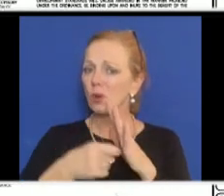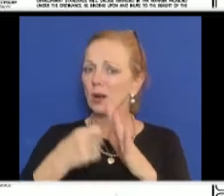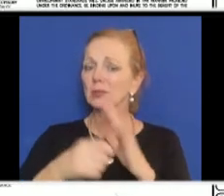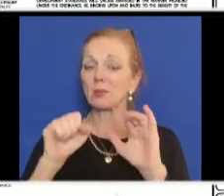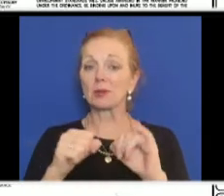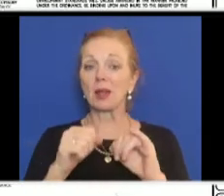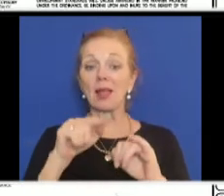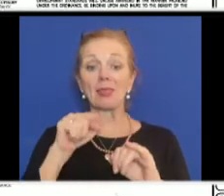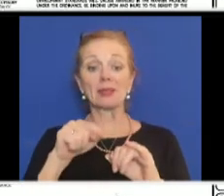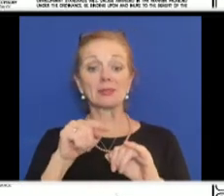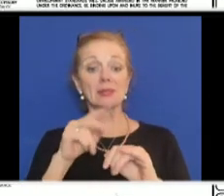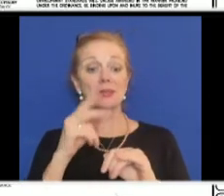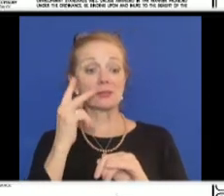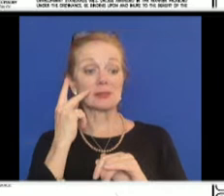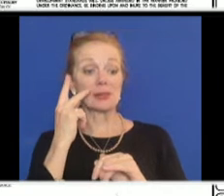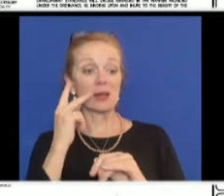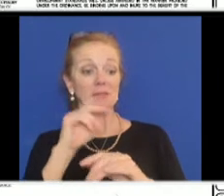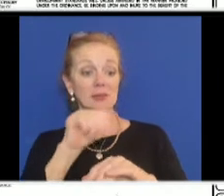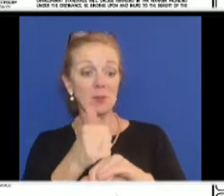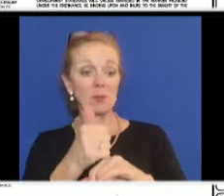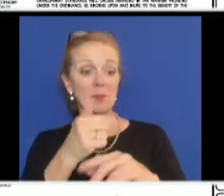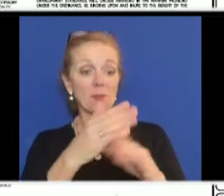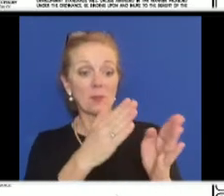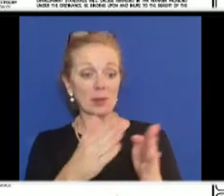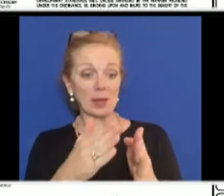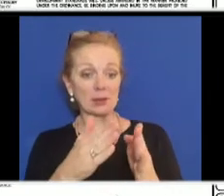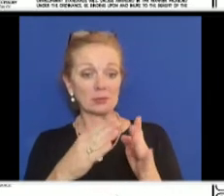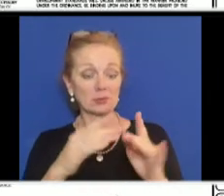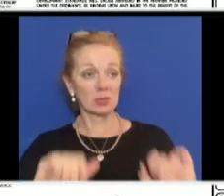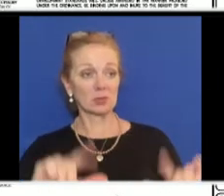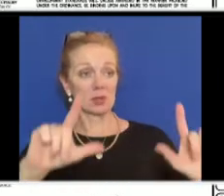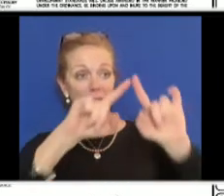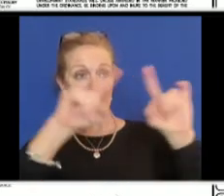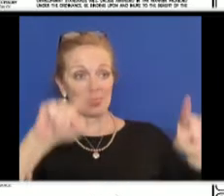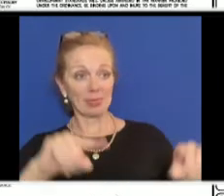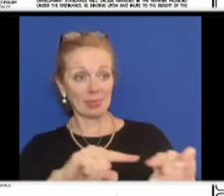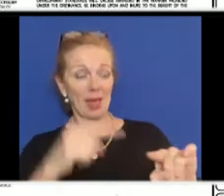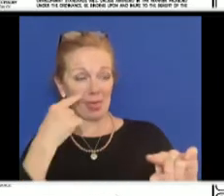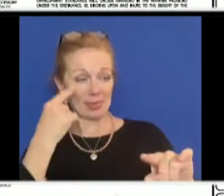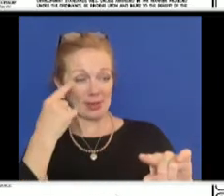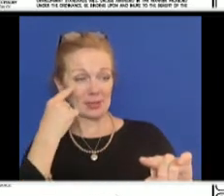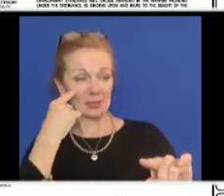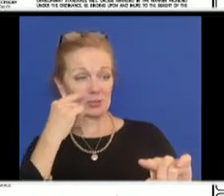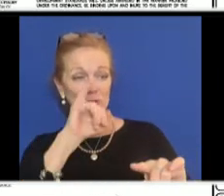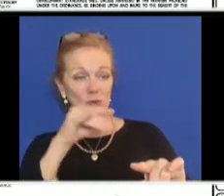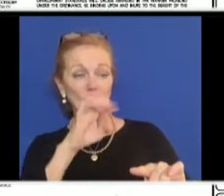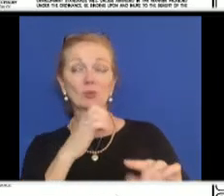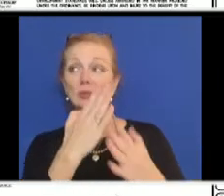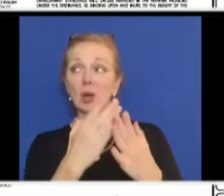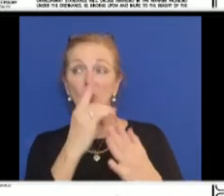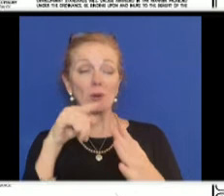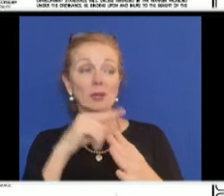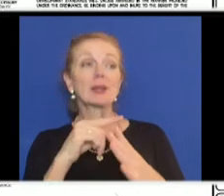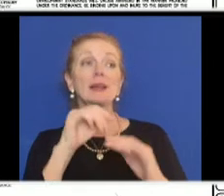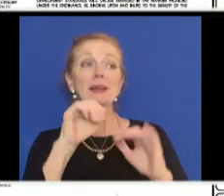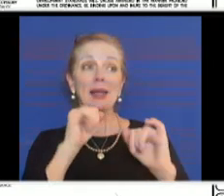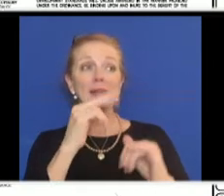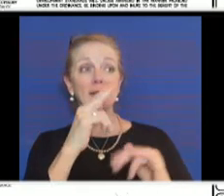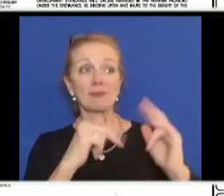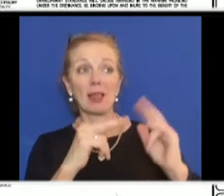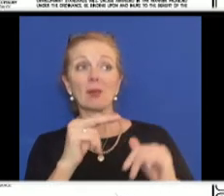sites plan you see before you again I think come June someone could develop these as as duplex units